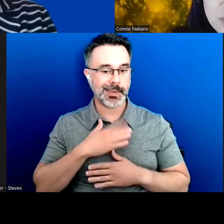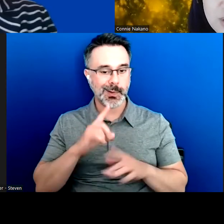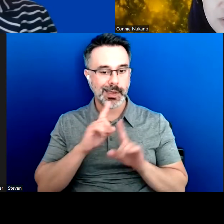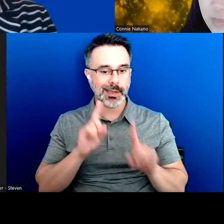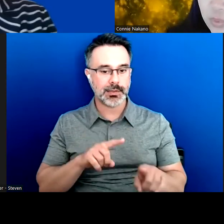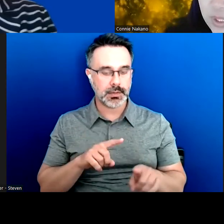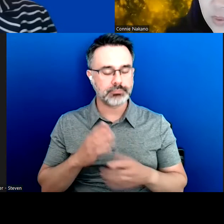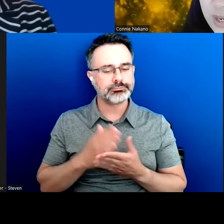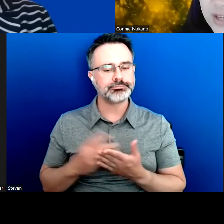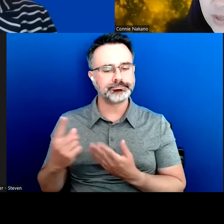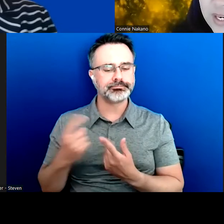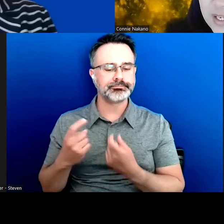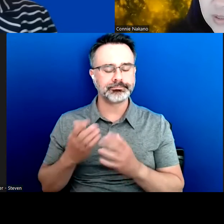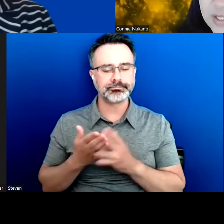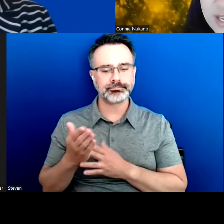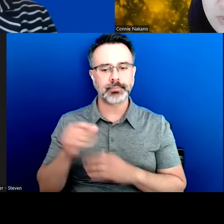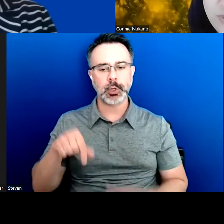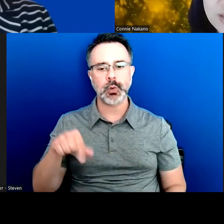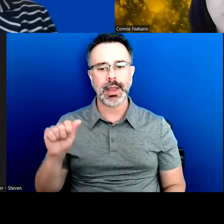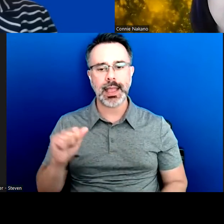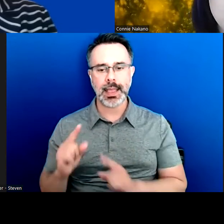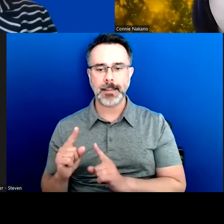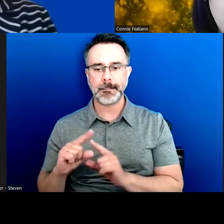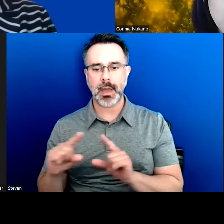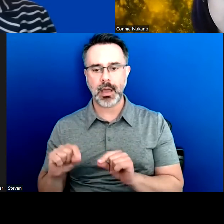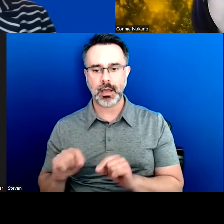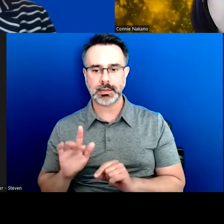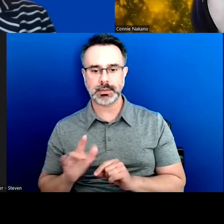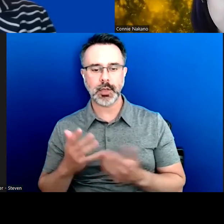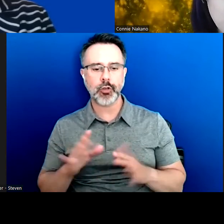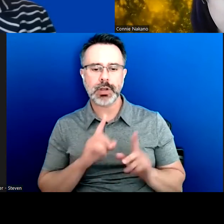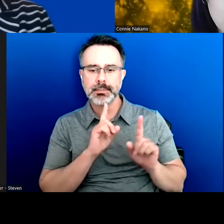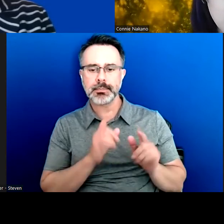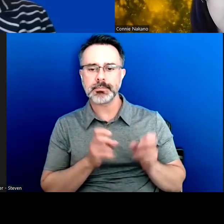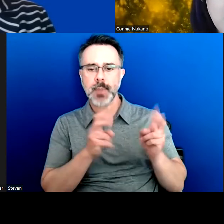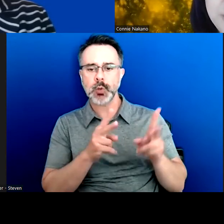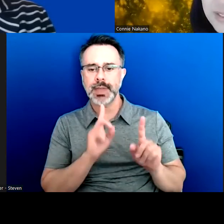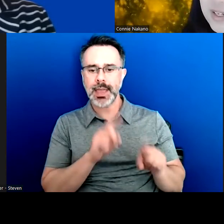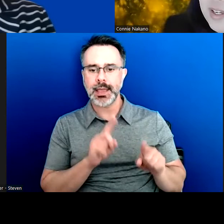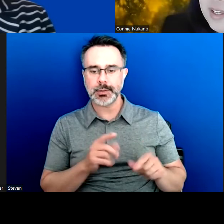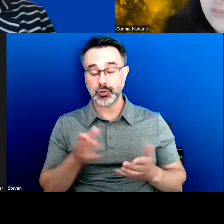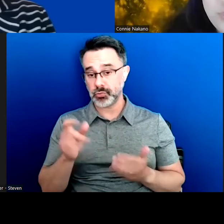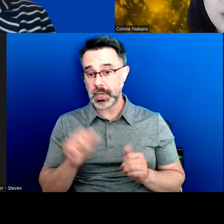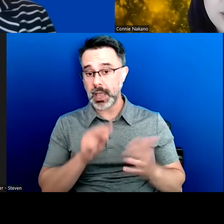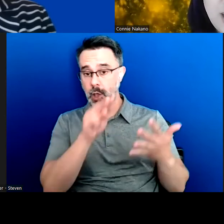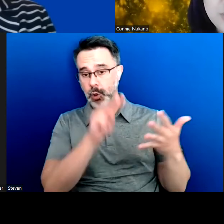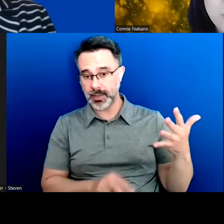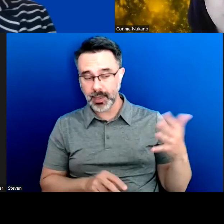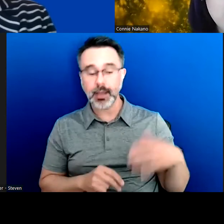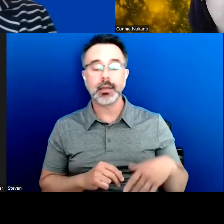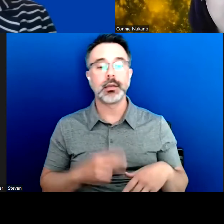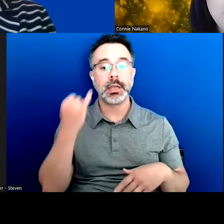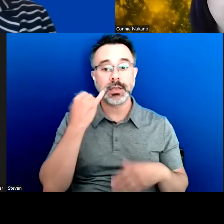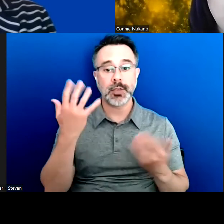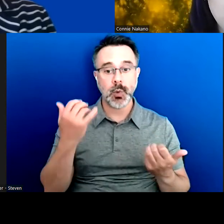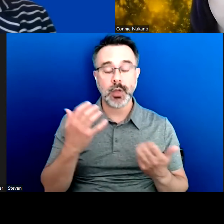been questions that have come through the Q&A box already, and it looks like we've got some answers already posted. So if you also want to take a look at that, if you would like to ask your